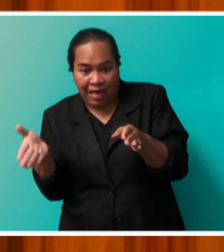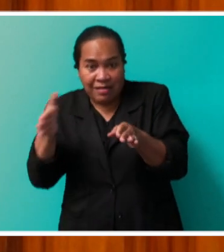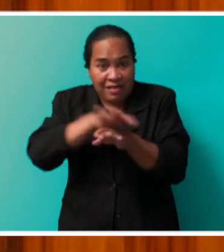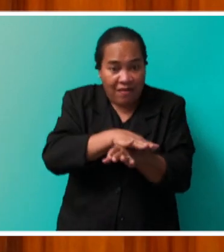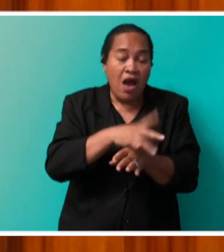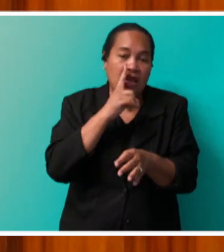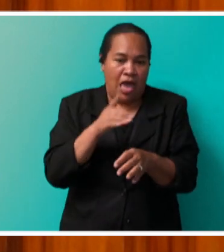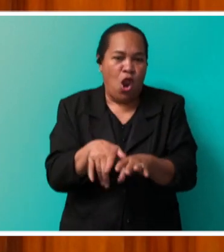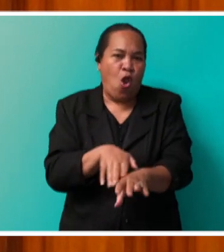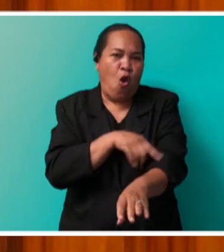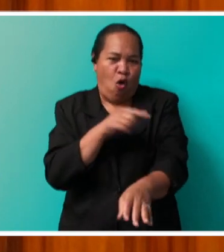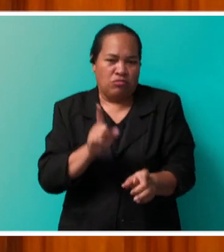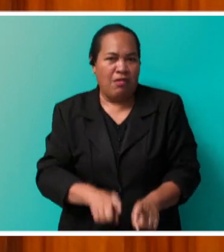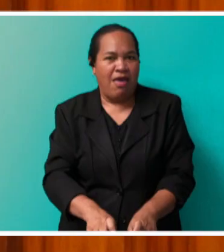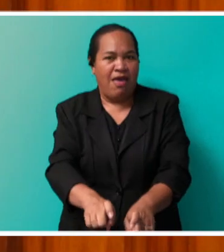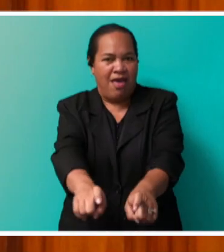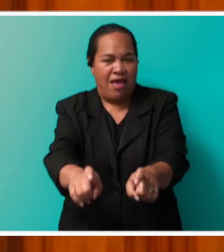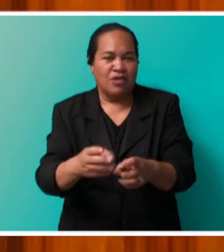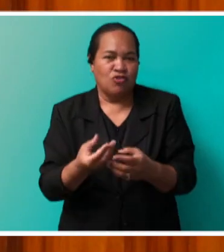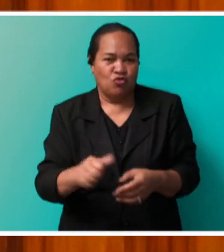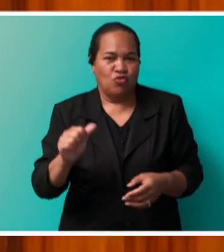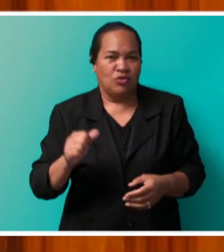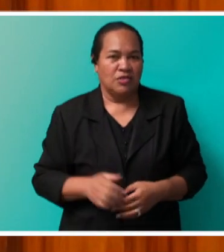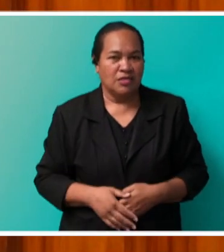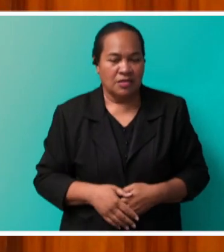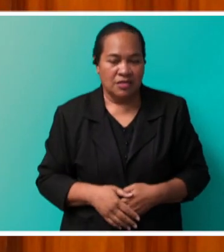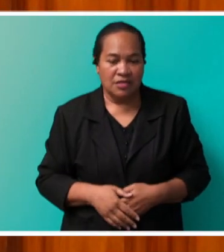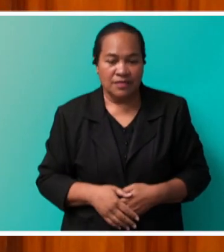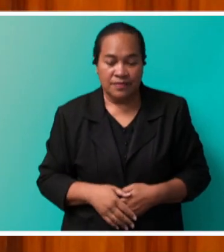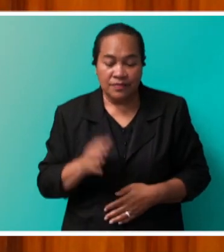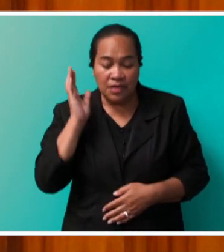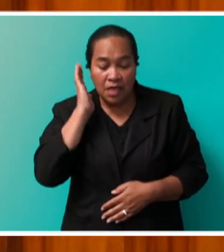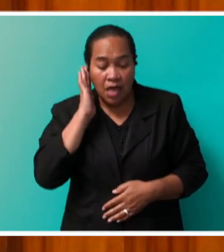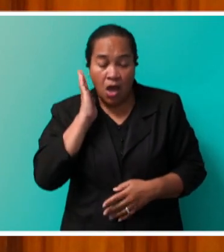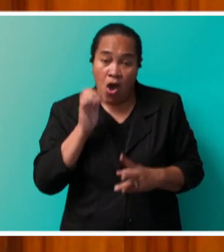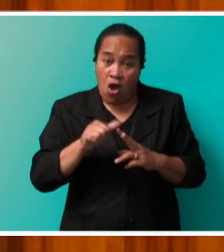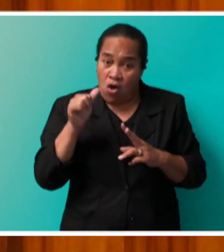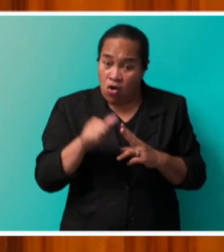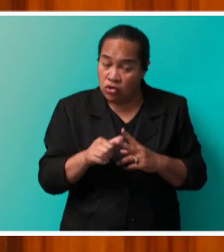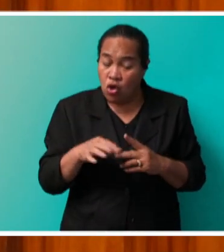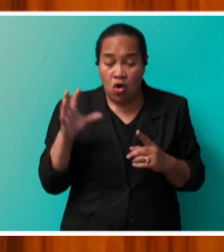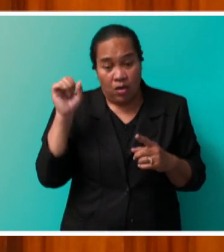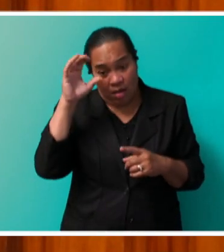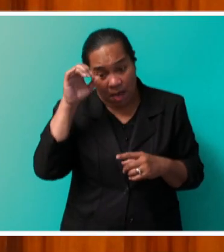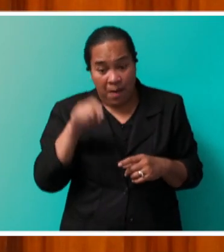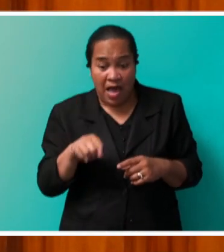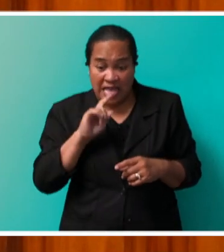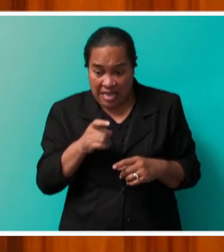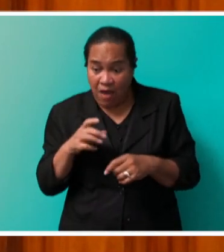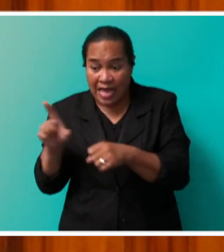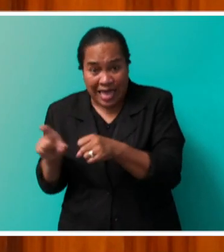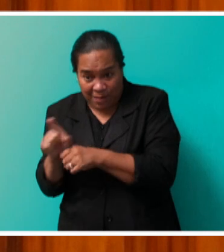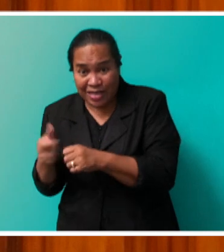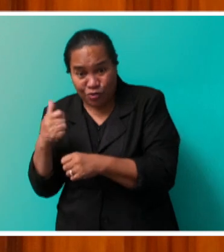timber specifications and suitable building designs. Honorable Speaker, it must, however, be noted that the treating of timber with